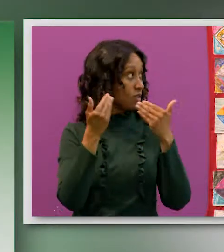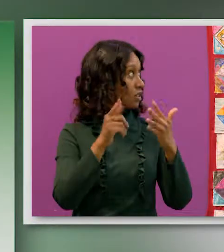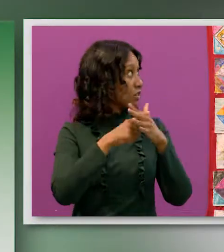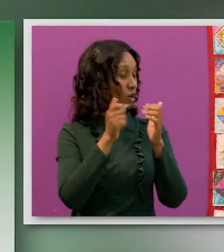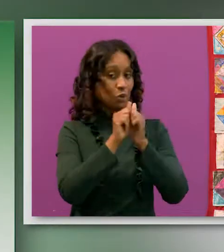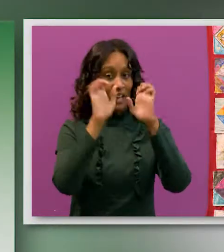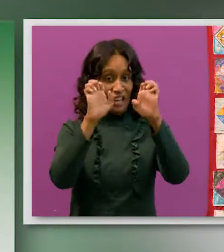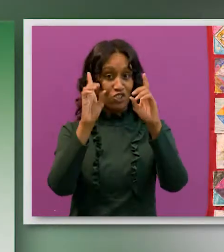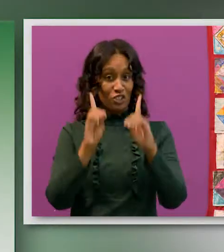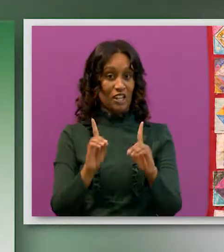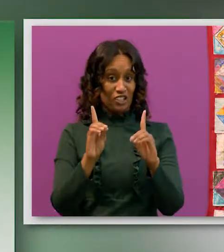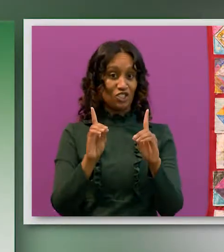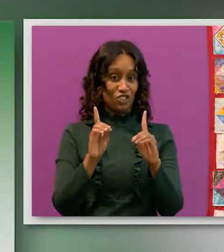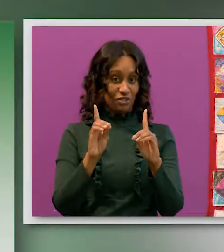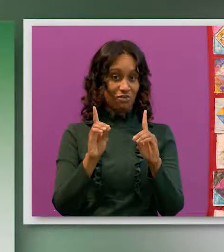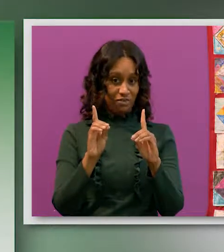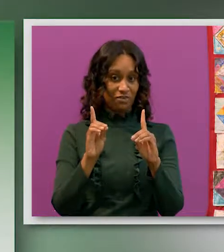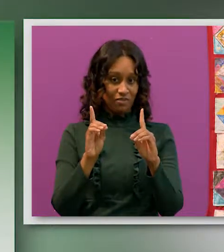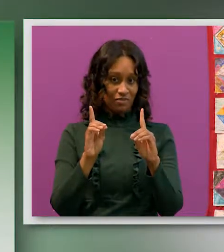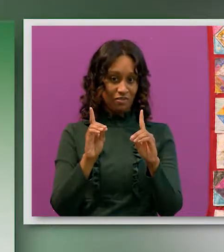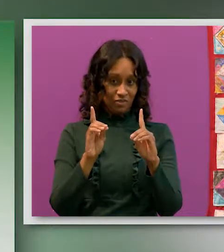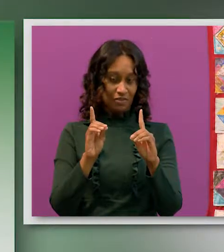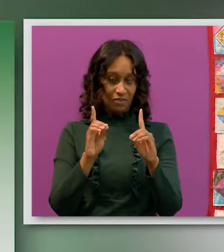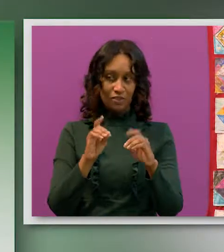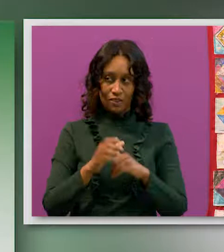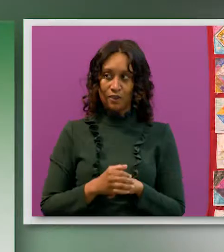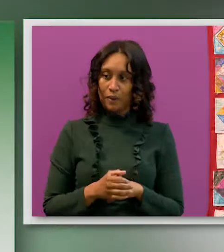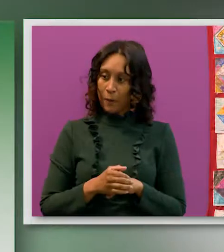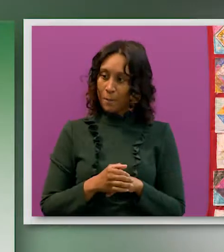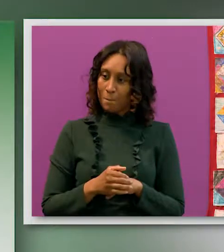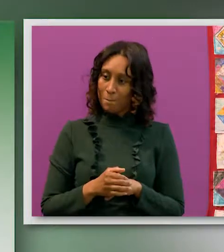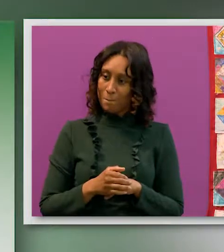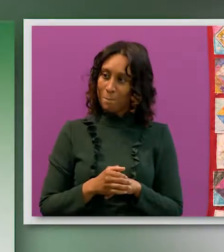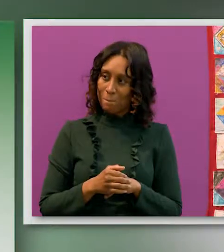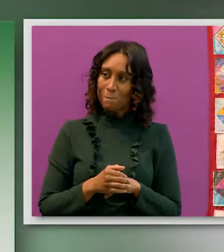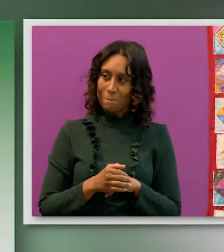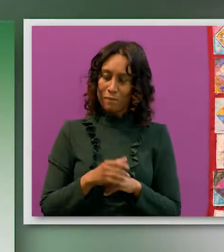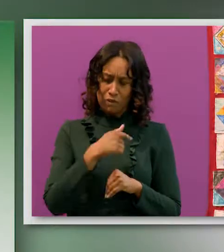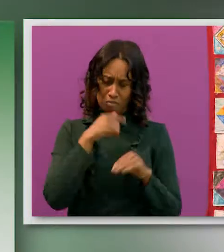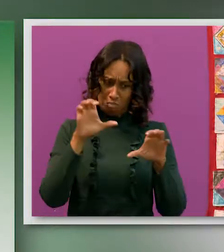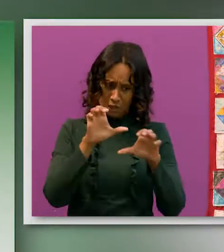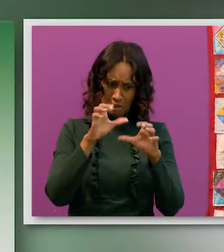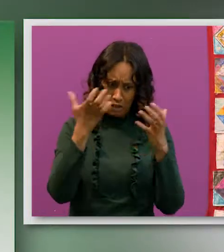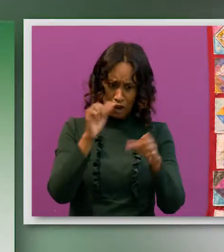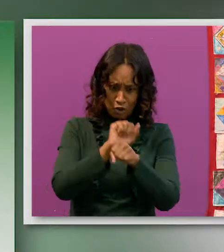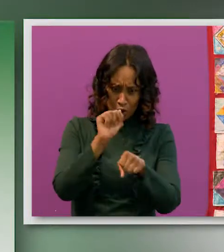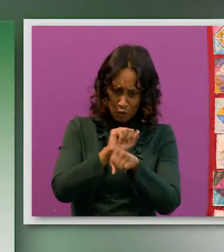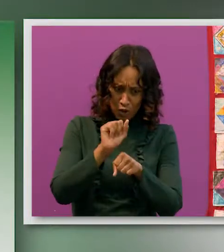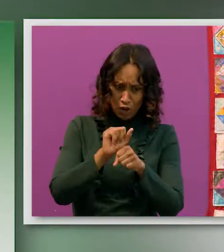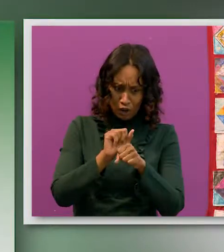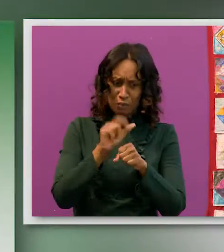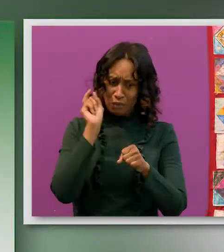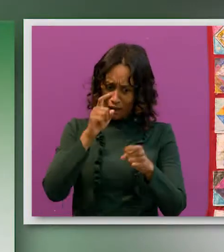with education. In education, we have done a lot of work to continue to advance the